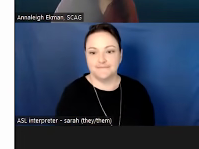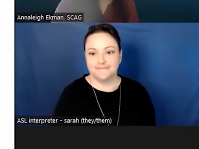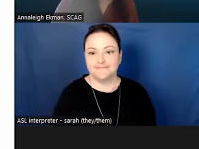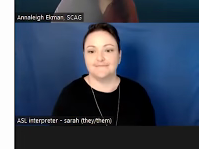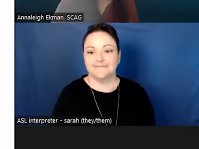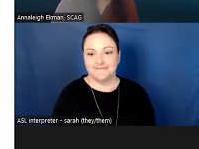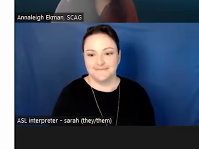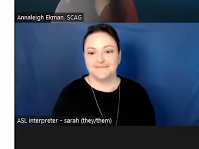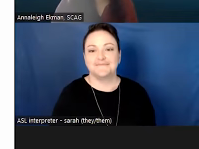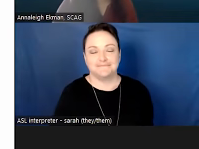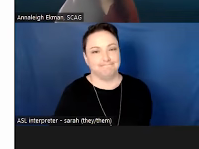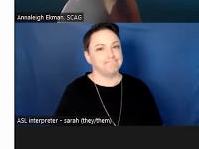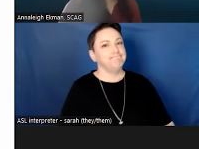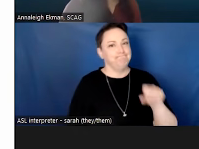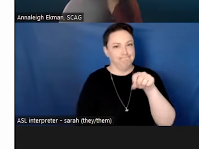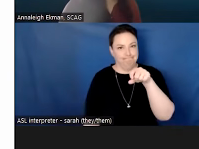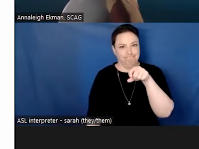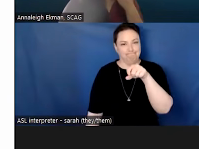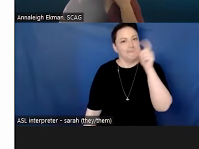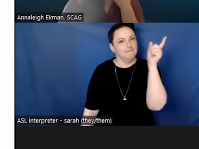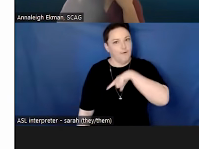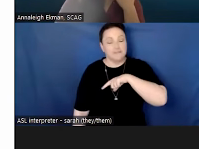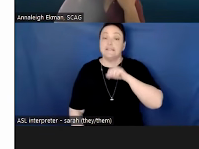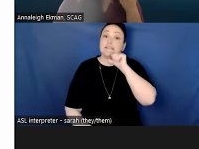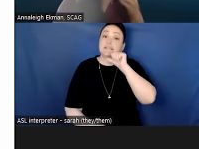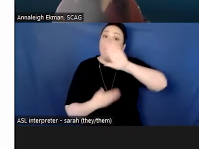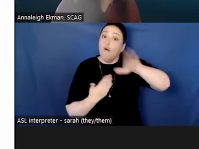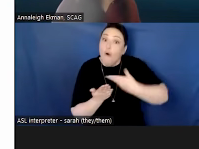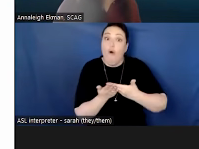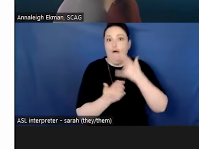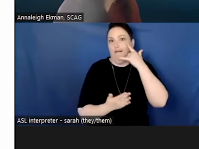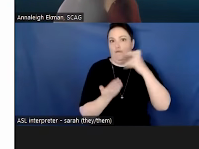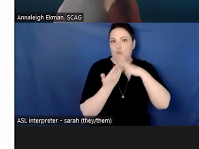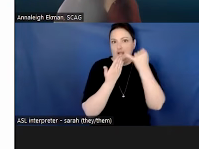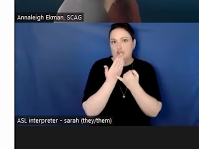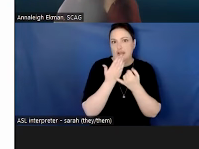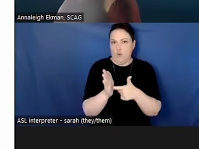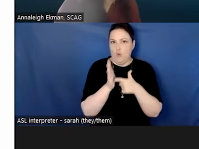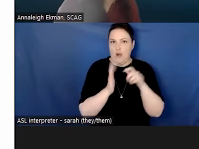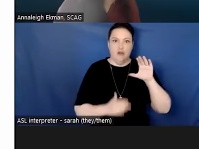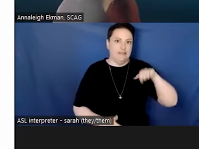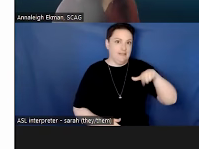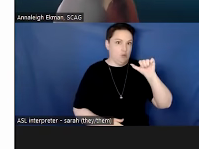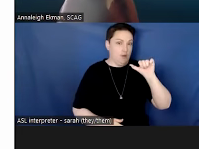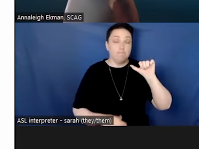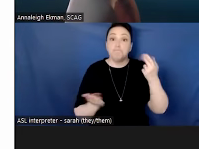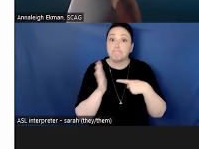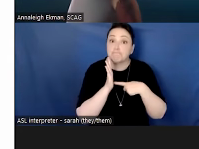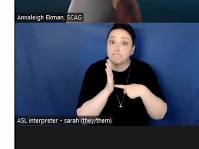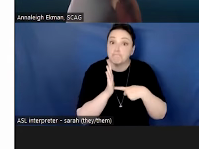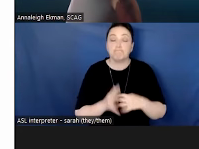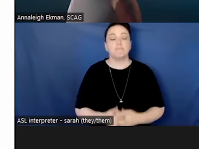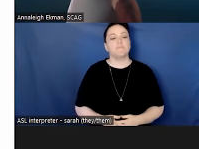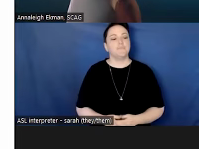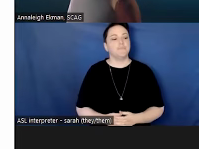False. Not every project in California requires CEQA review. For example, like I mentioned, if a project